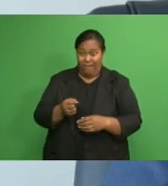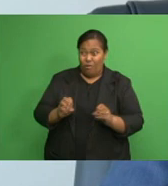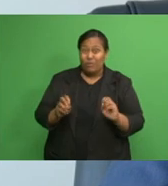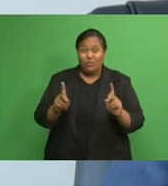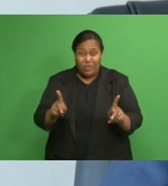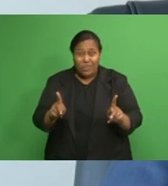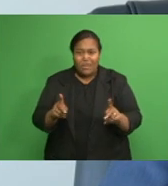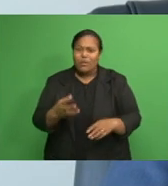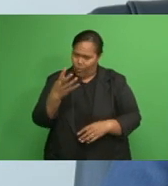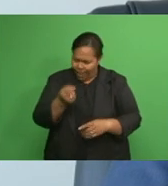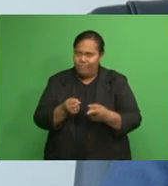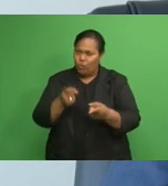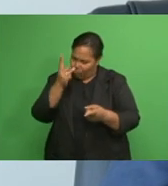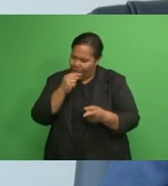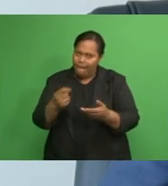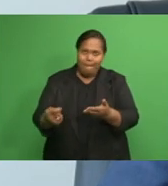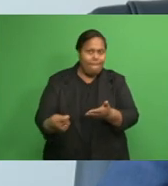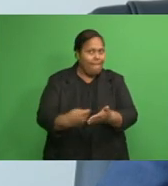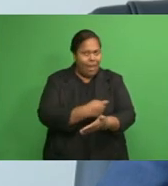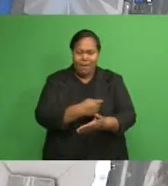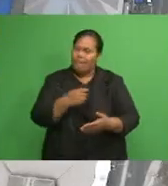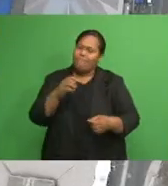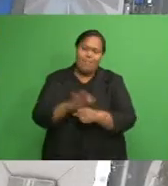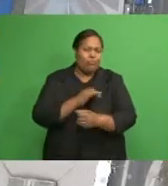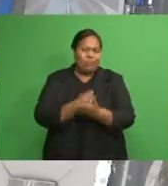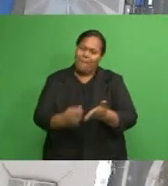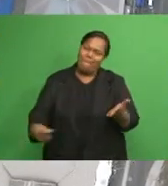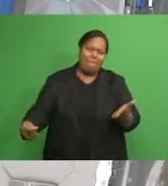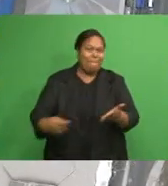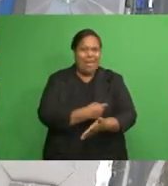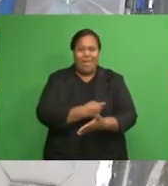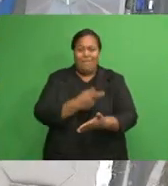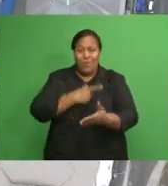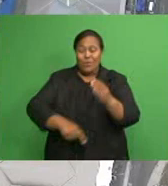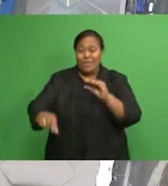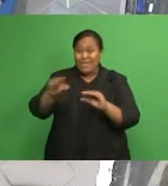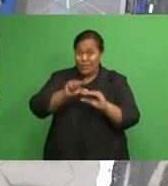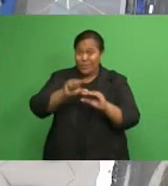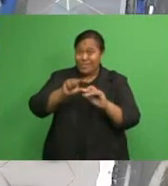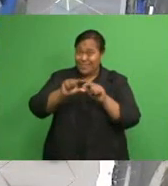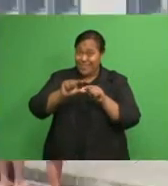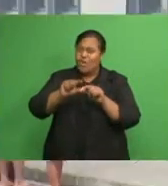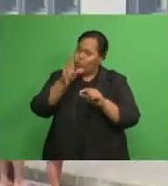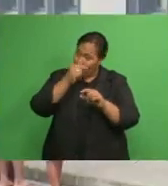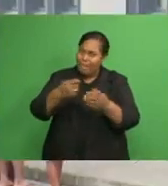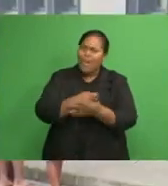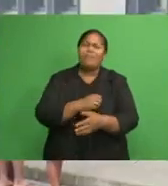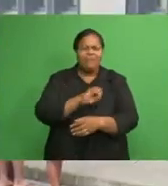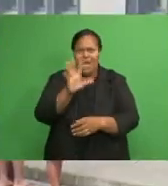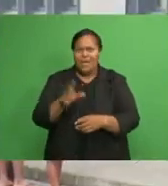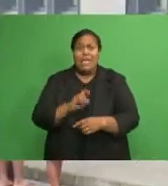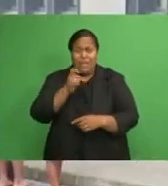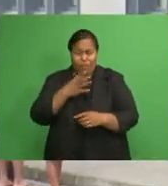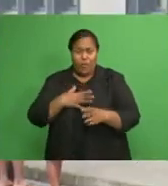have the capability to make sure that you make the payment for your interest and principal, please do that. If not, if you want to defer